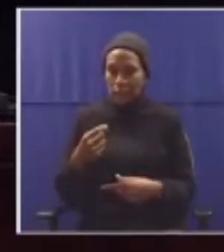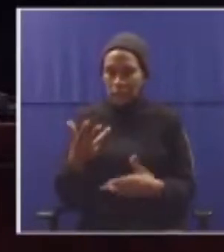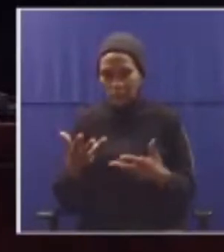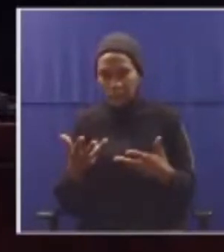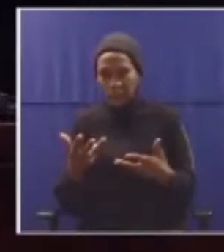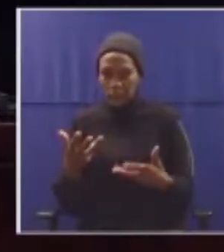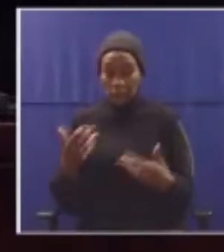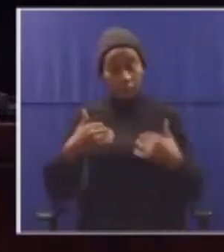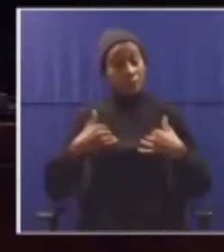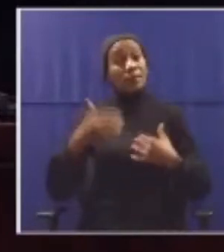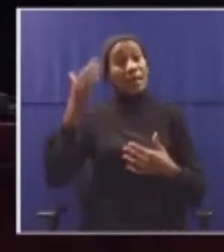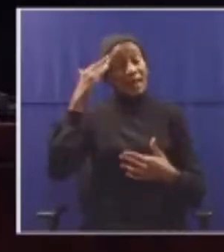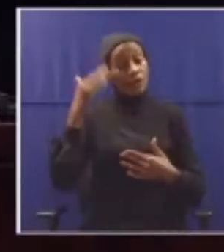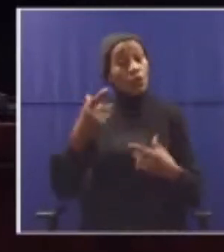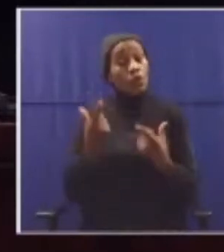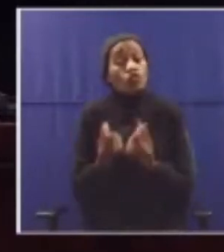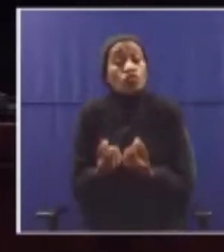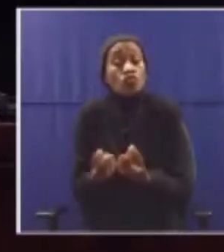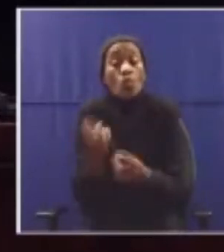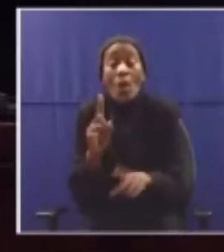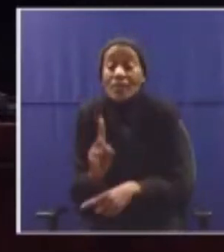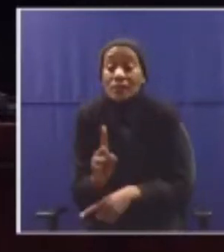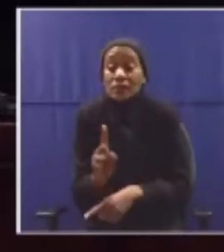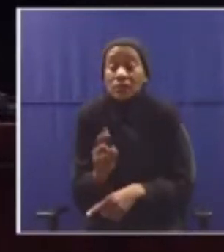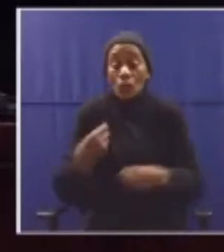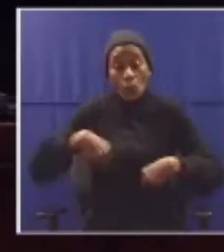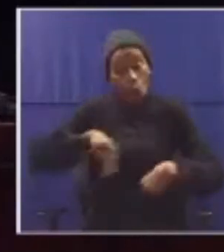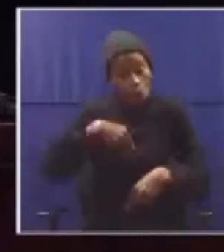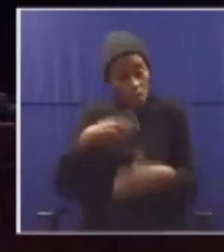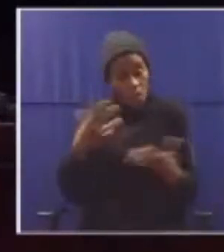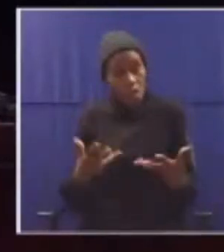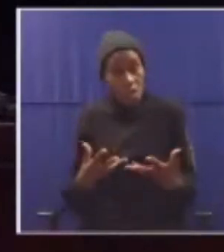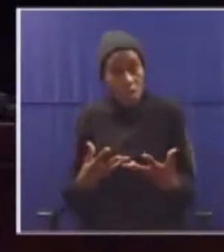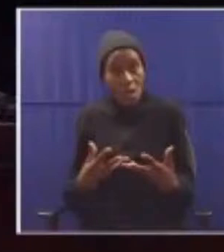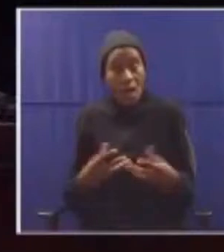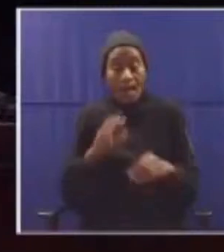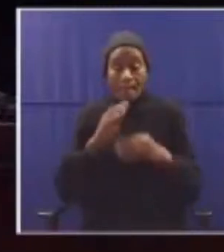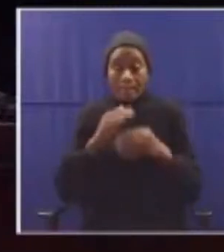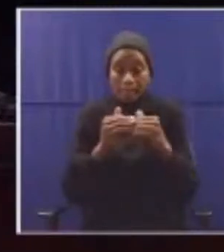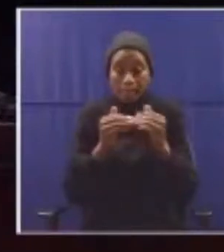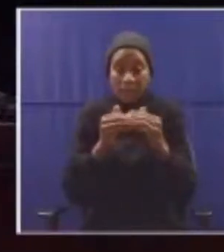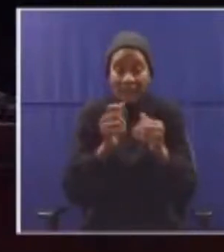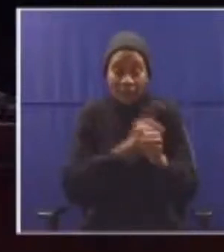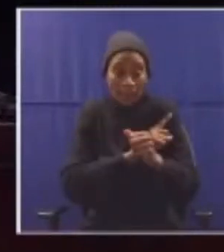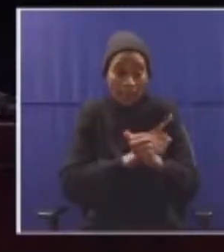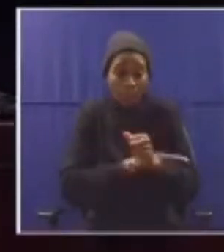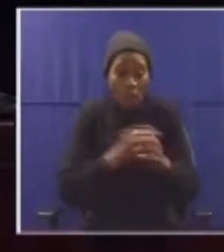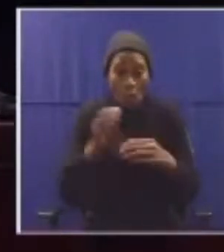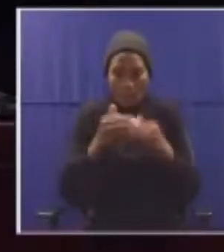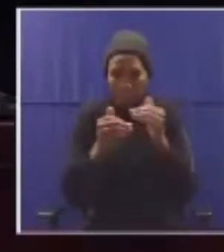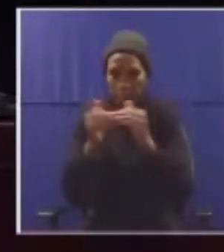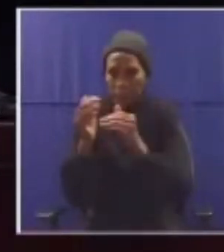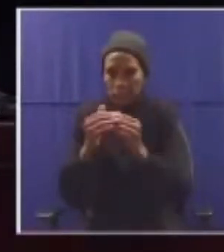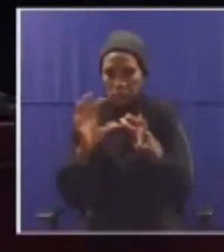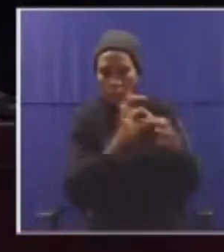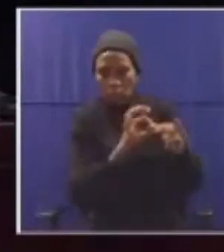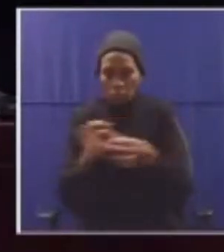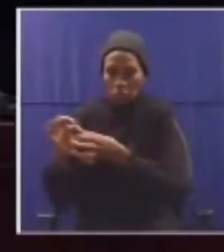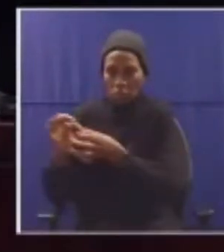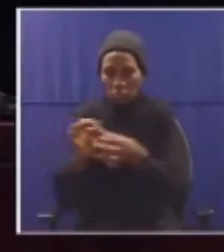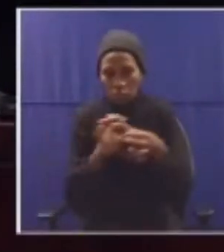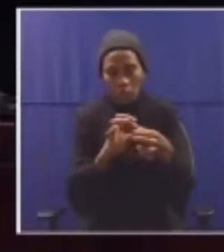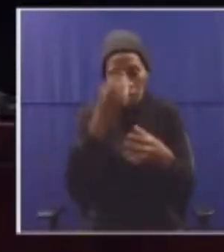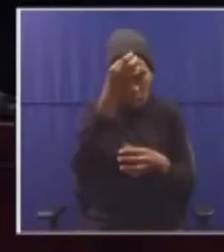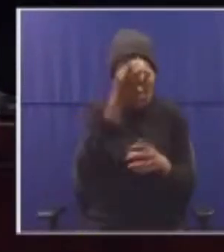What I know we are doing, we are strengthening our relationship with